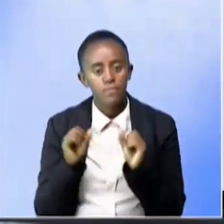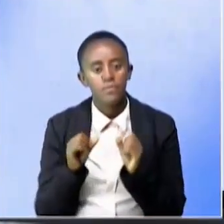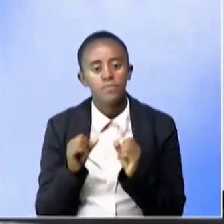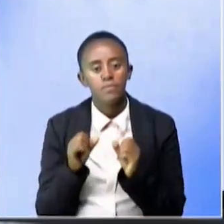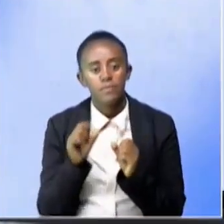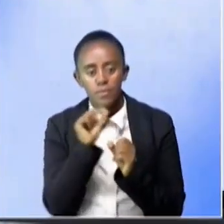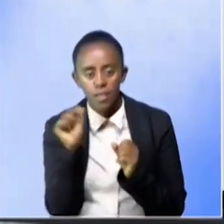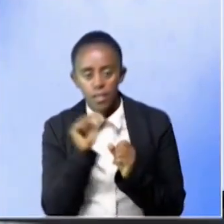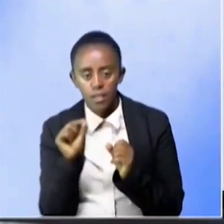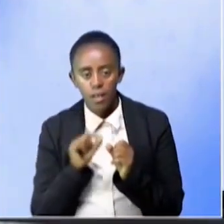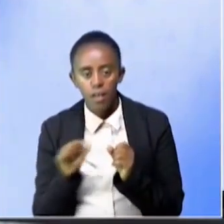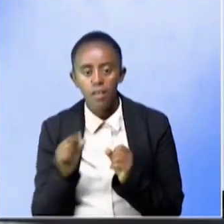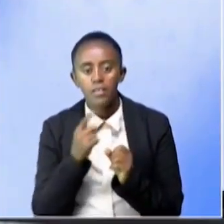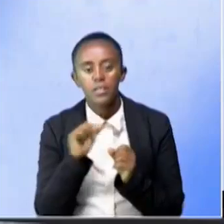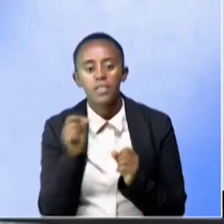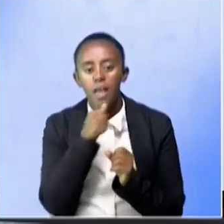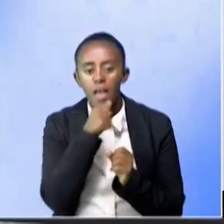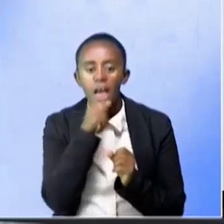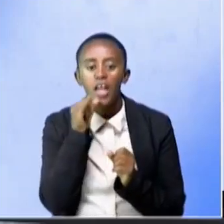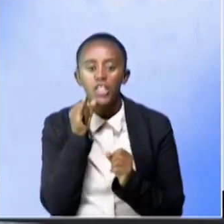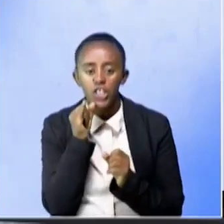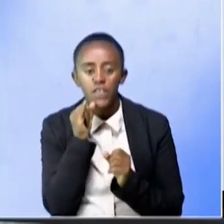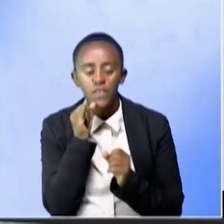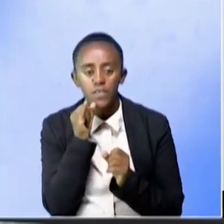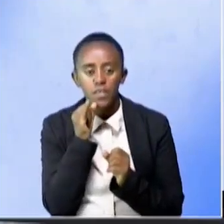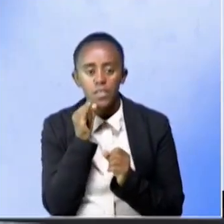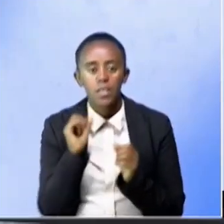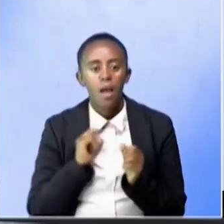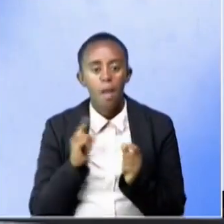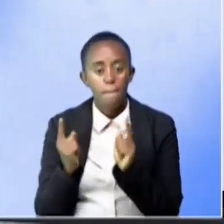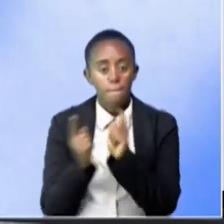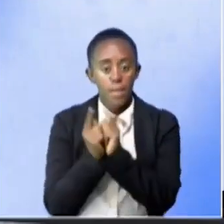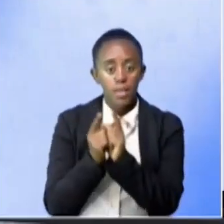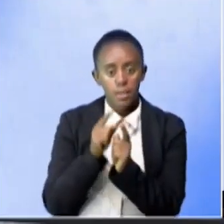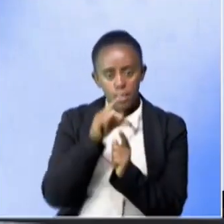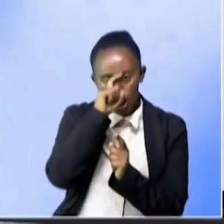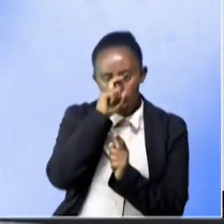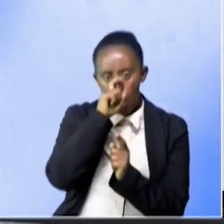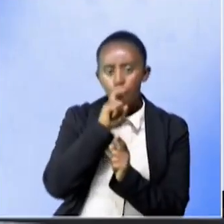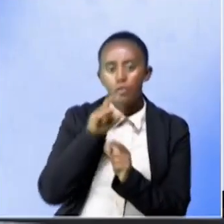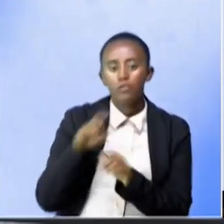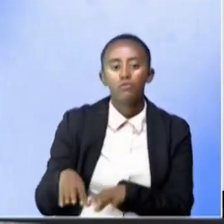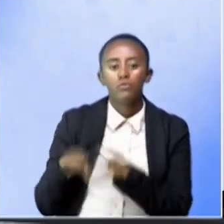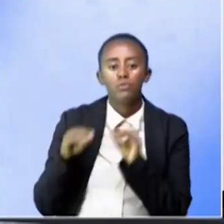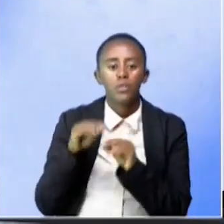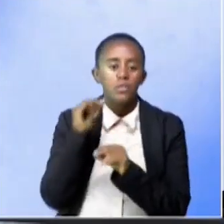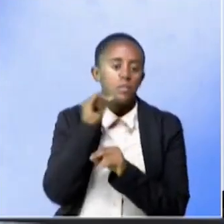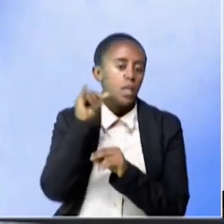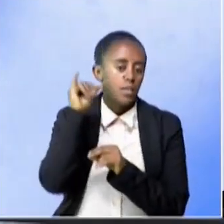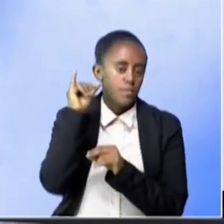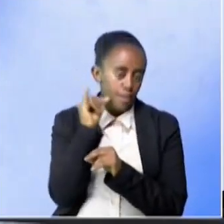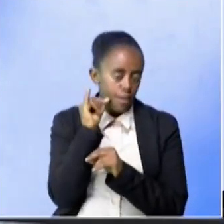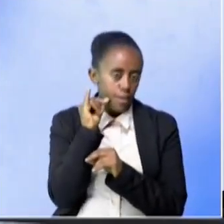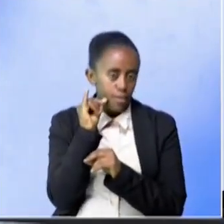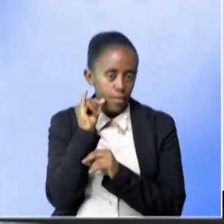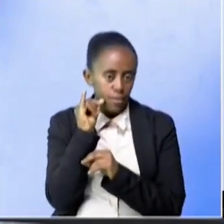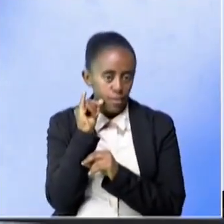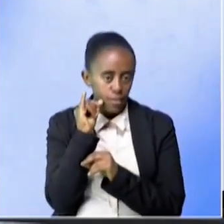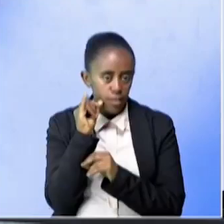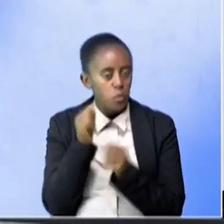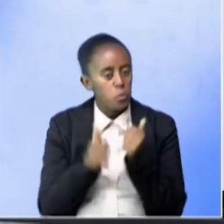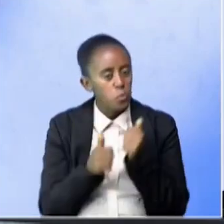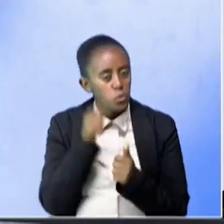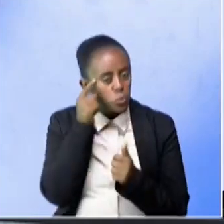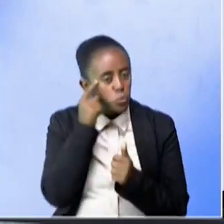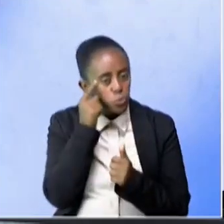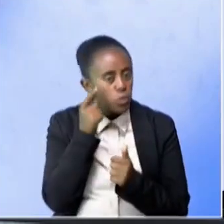underline the adjectives. I met with a clever student yesterday. Which do you think